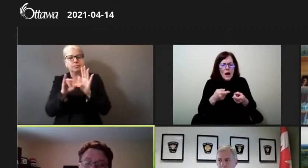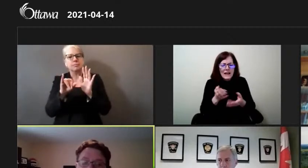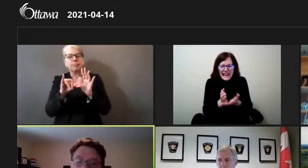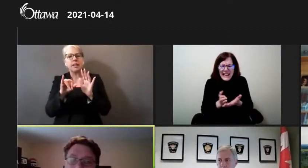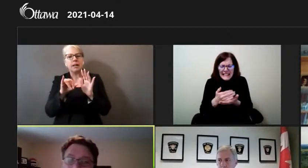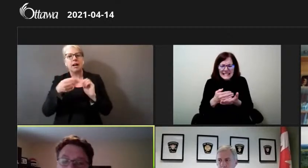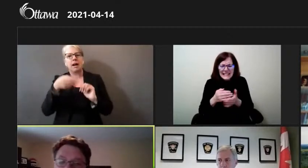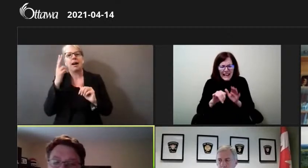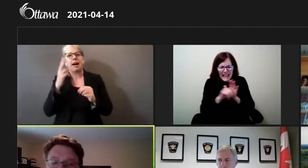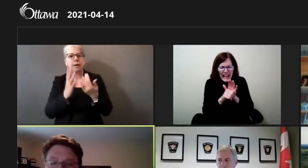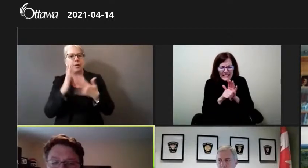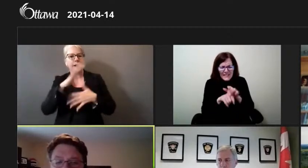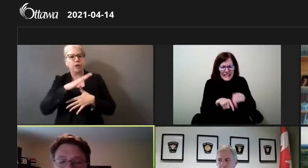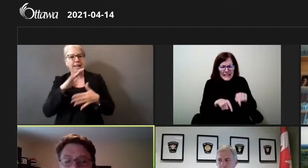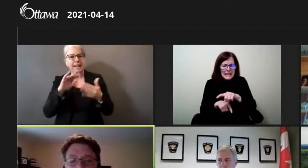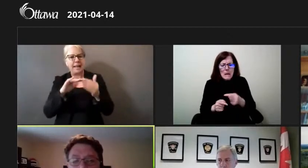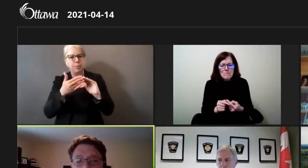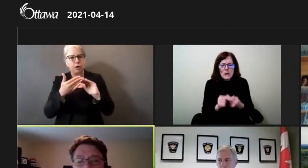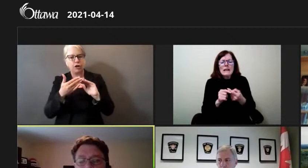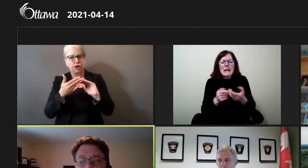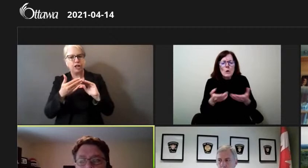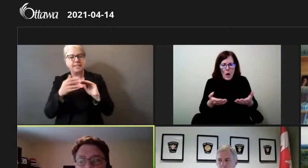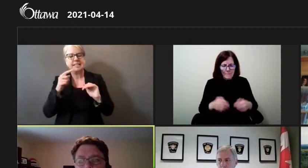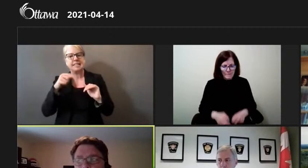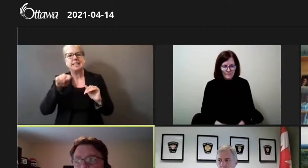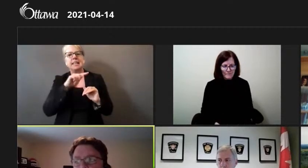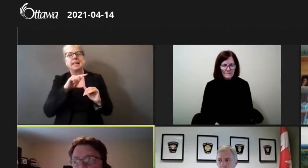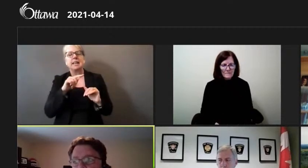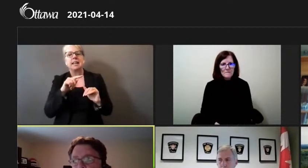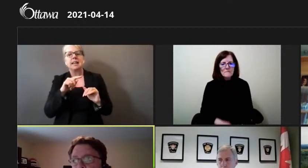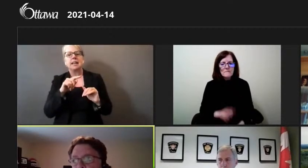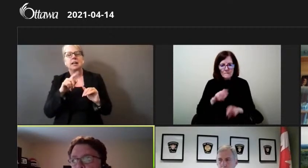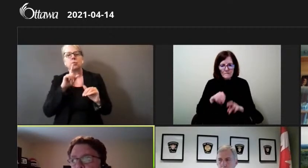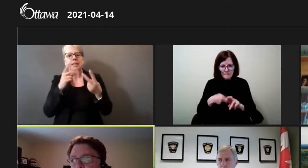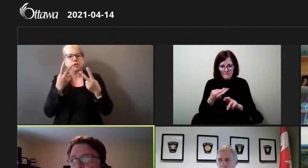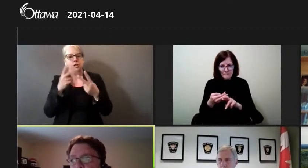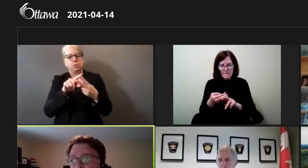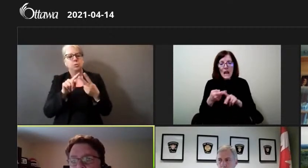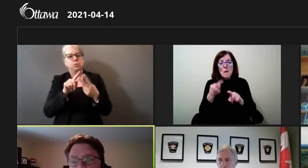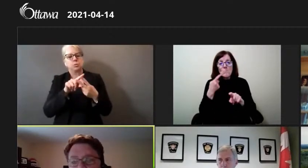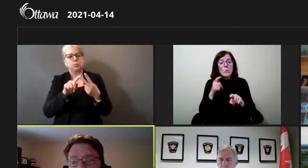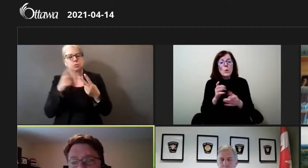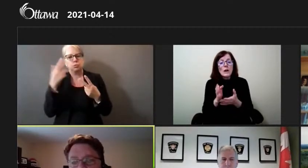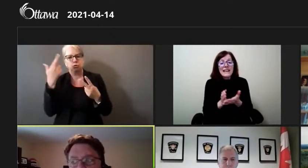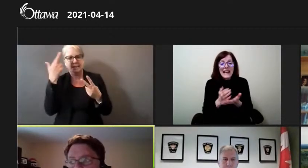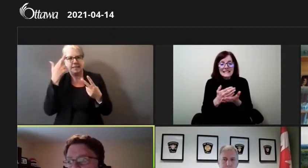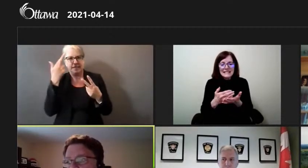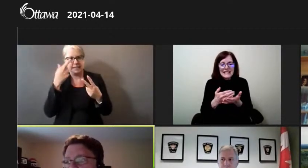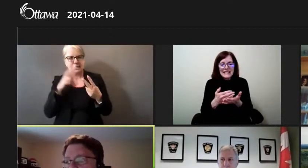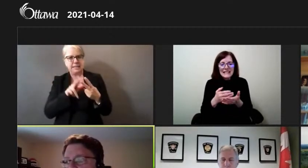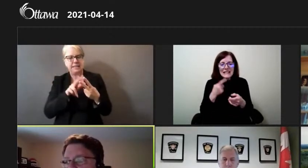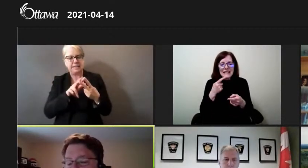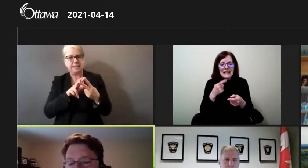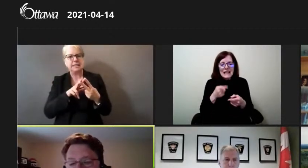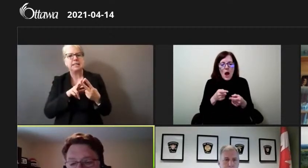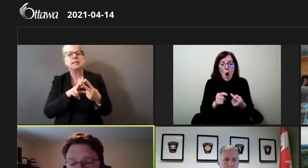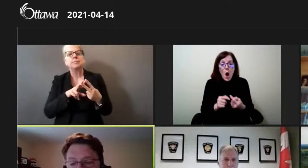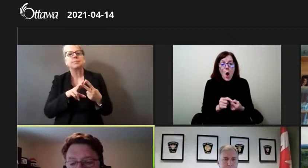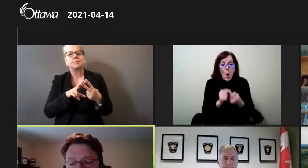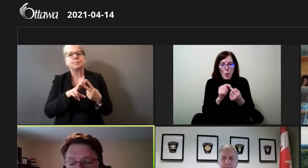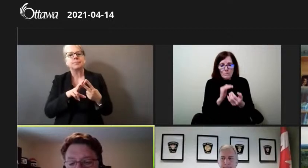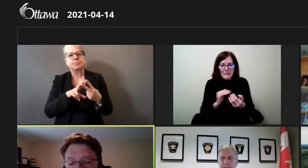the high priority neighborhoods, there's really two major parts to that. The